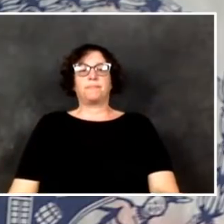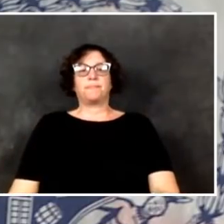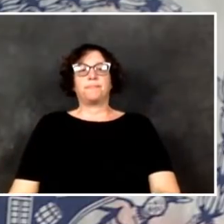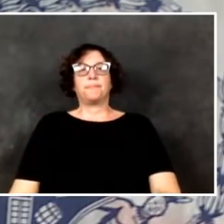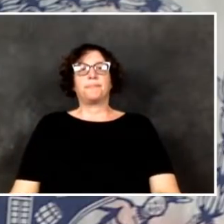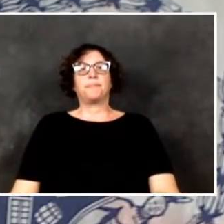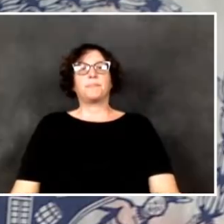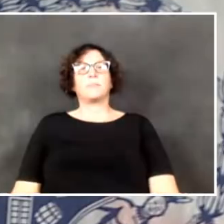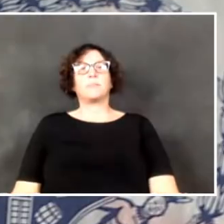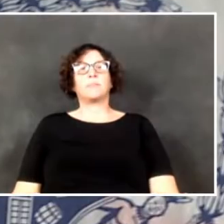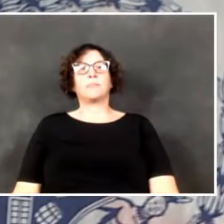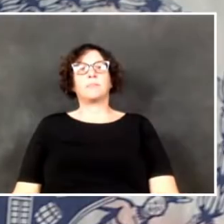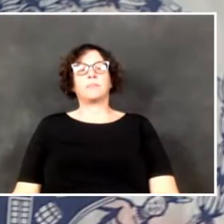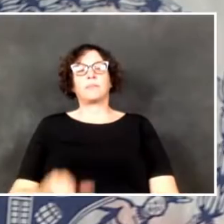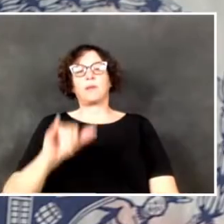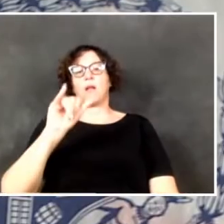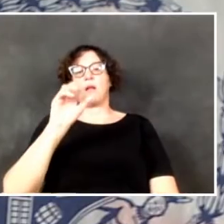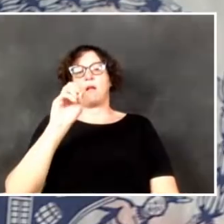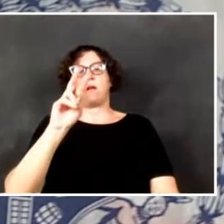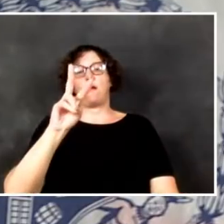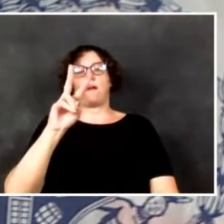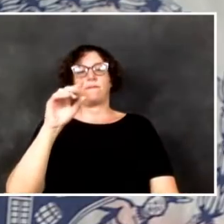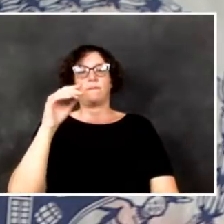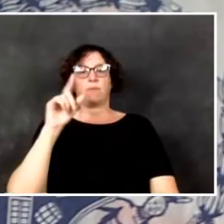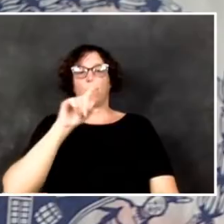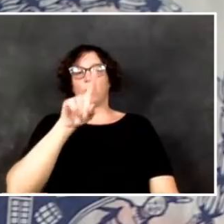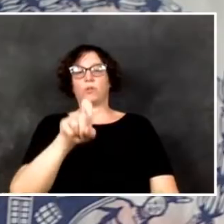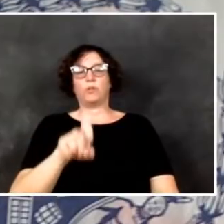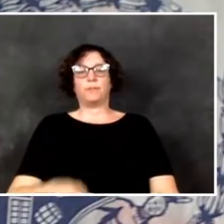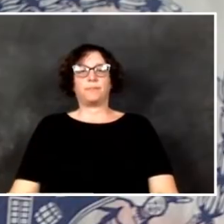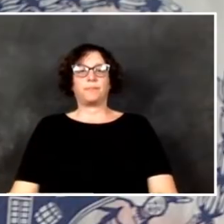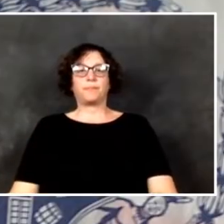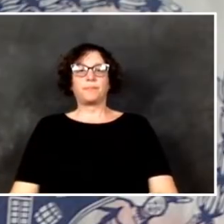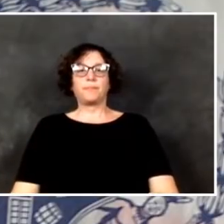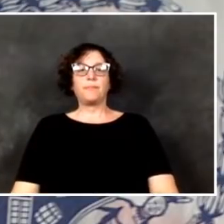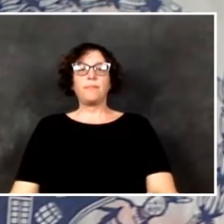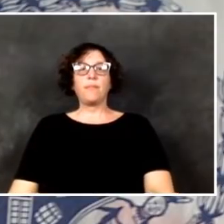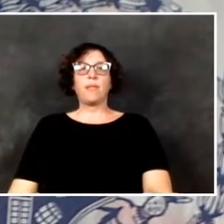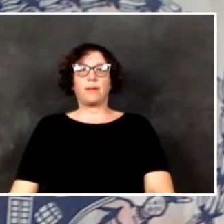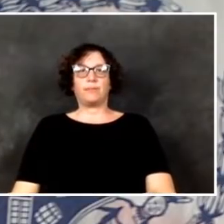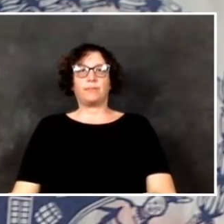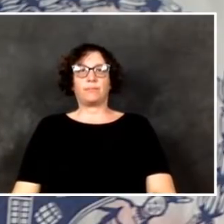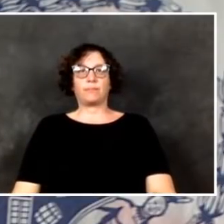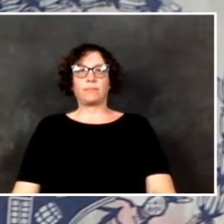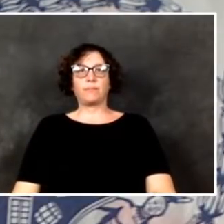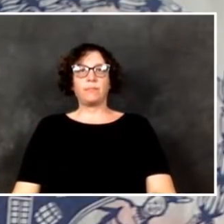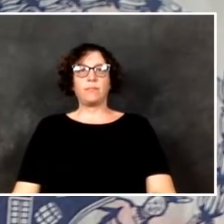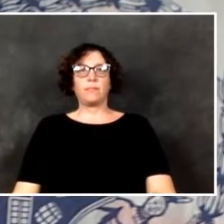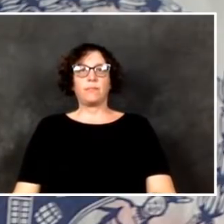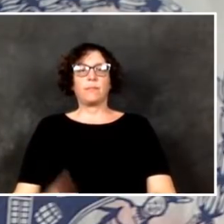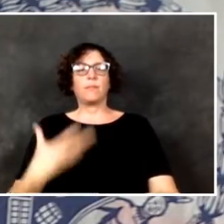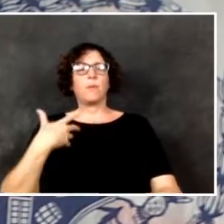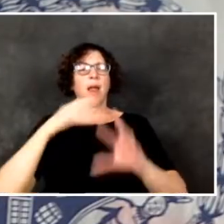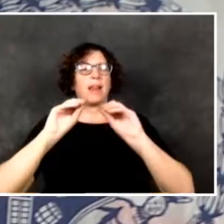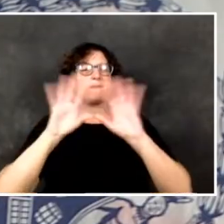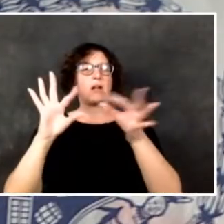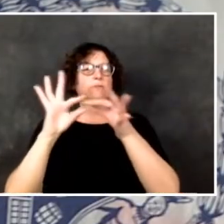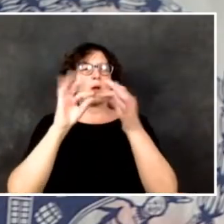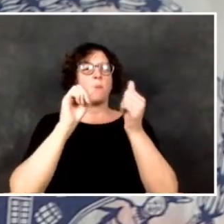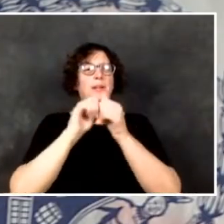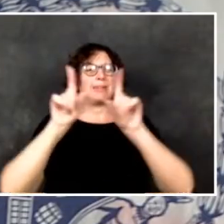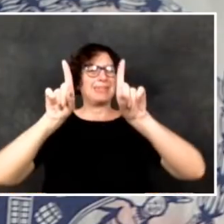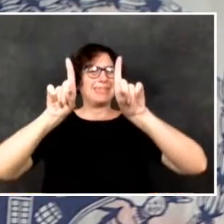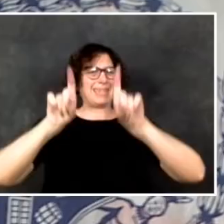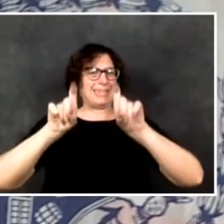Hi, Mr. Mayor. I just wanted to clarify, and forgive me if you explained this, but the expanded testing in H&H, is